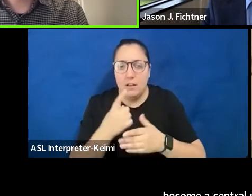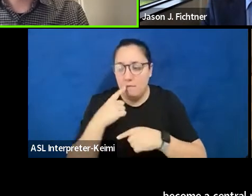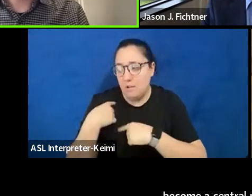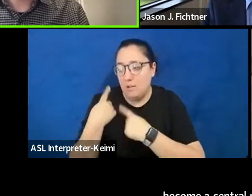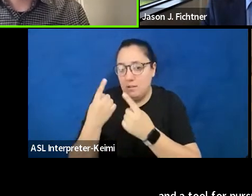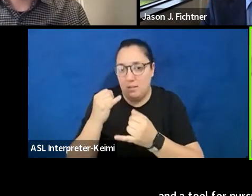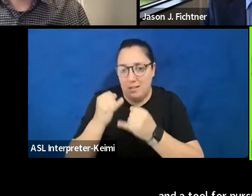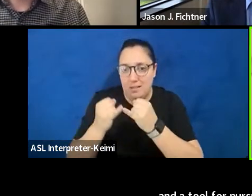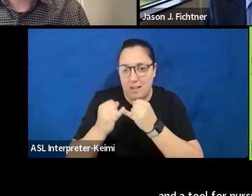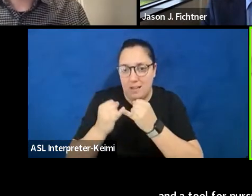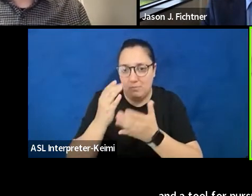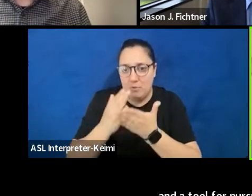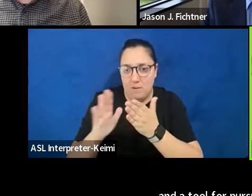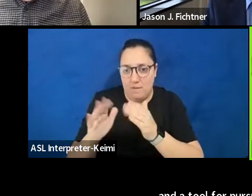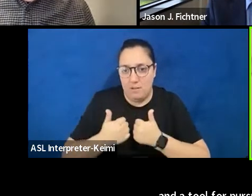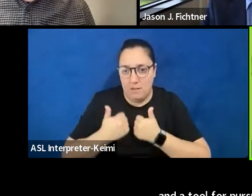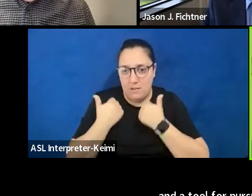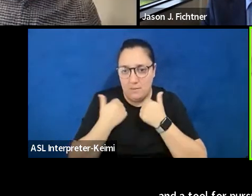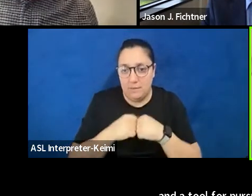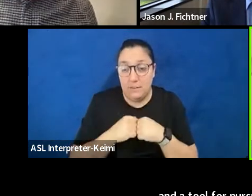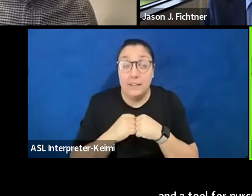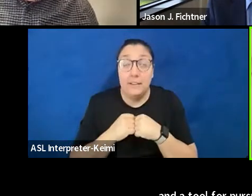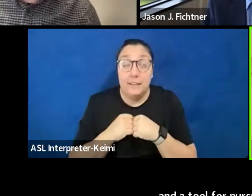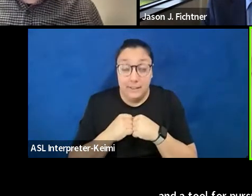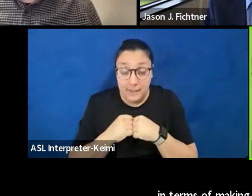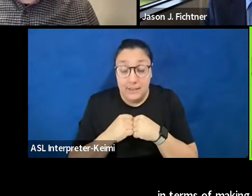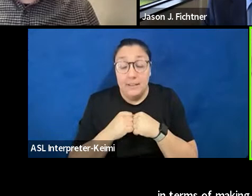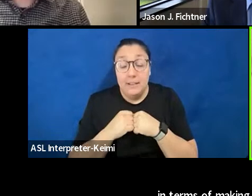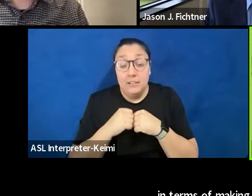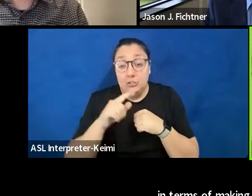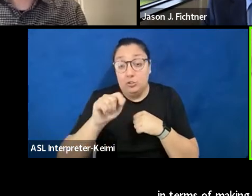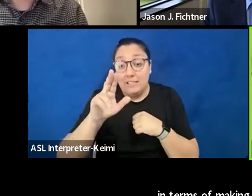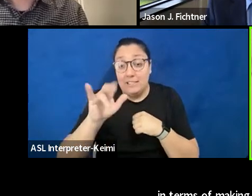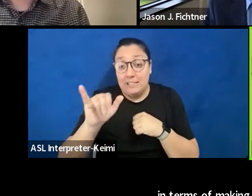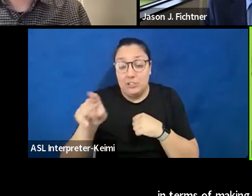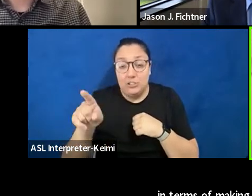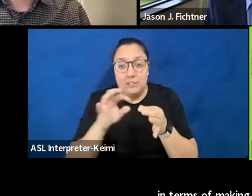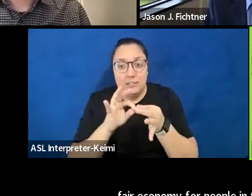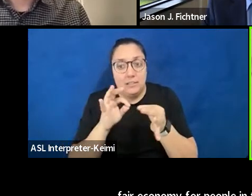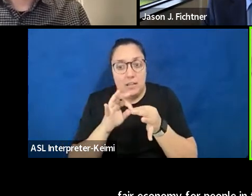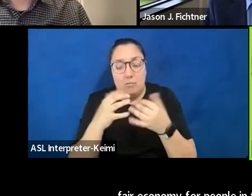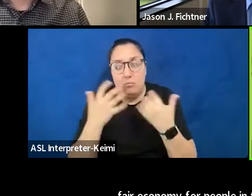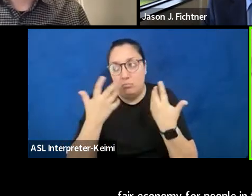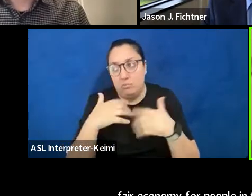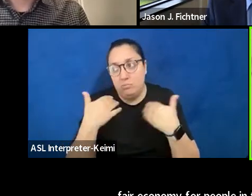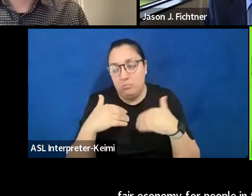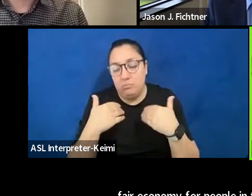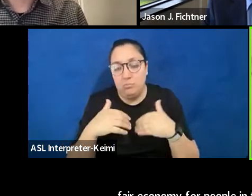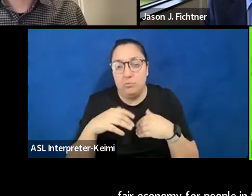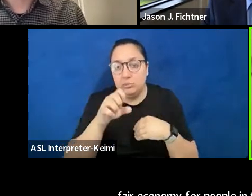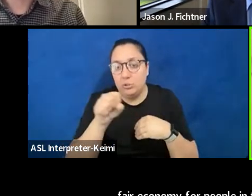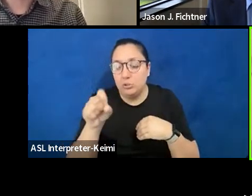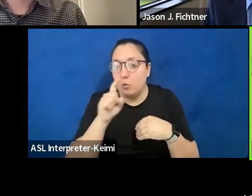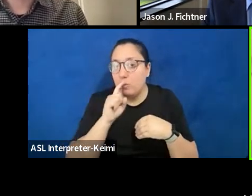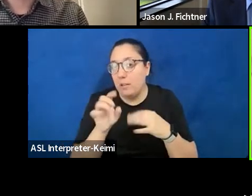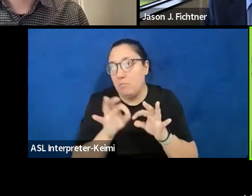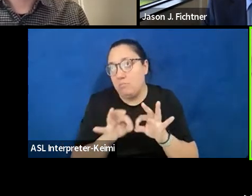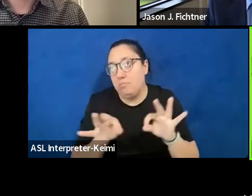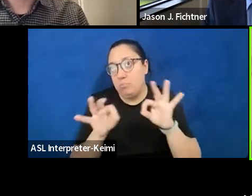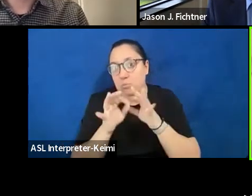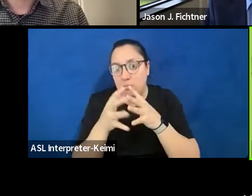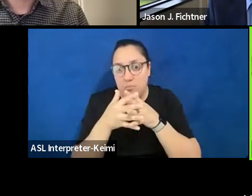their life? Yeah, Social Security has become just such a critical part of American